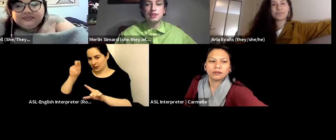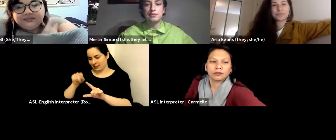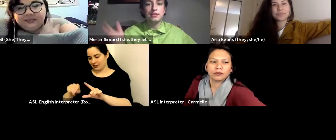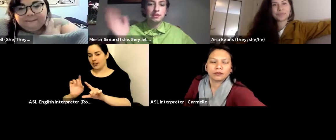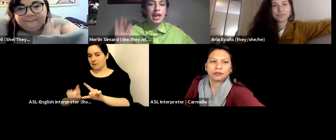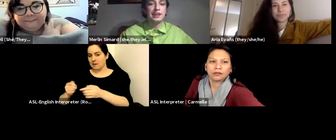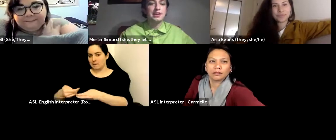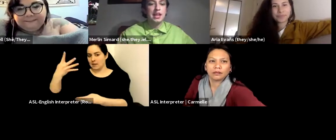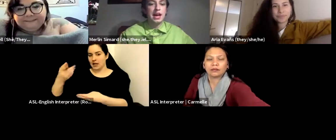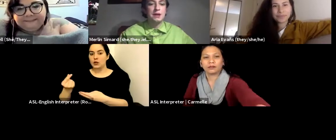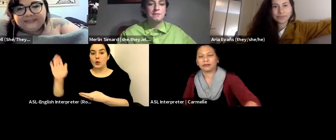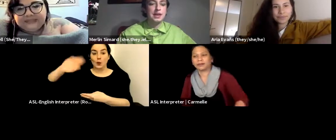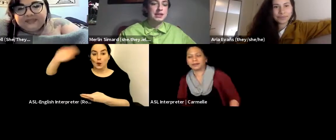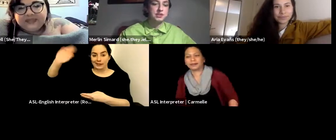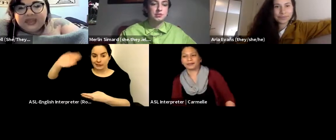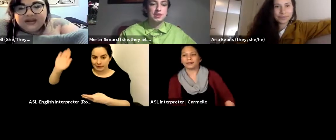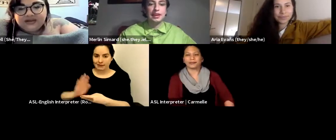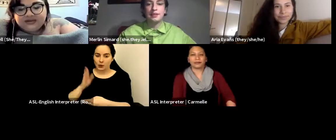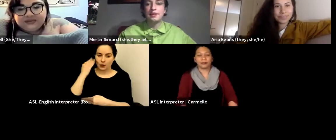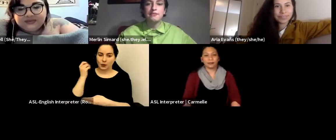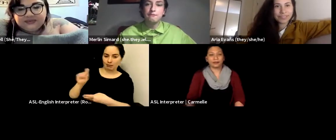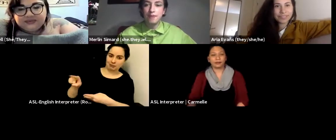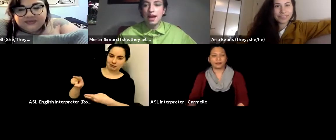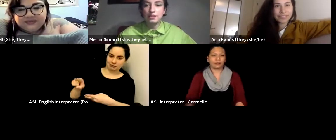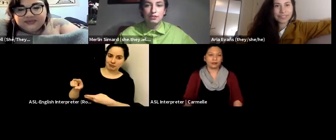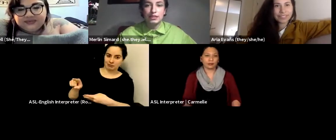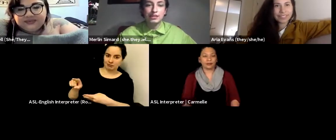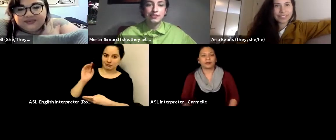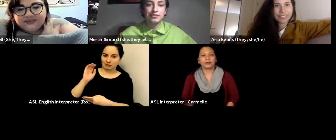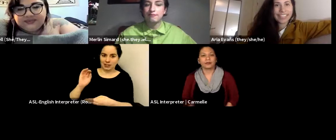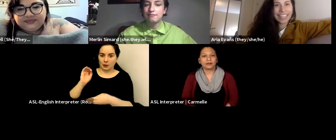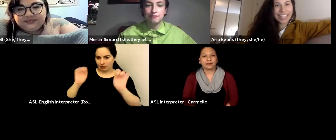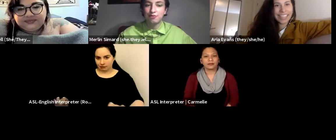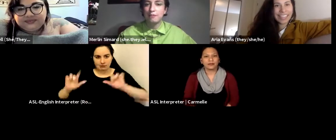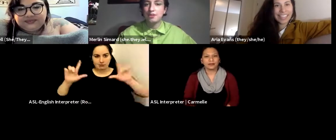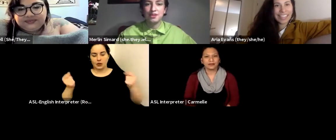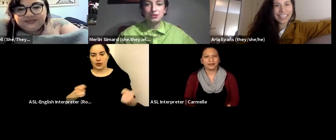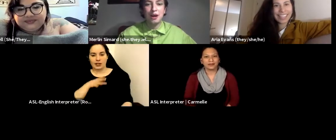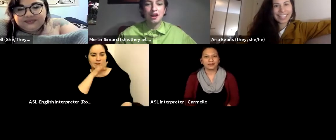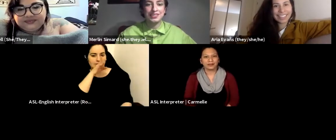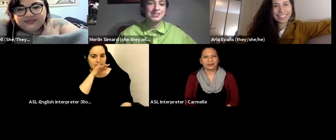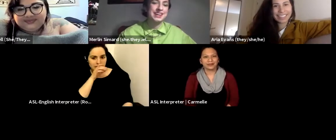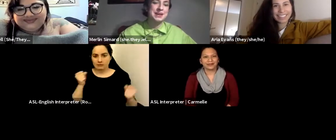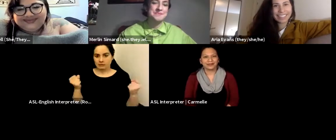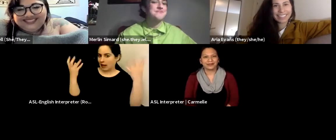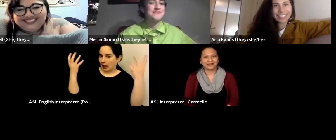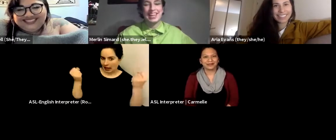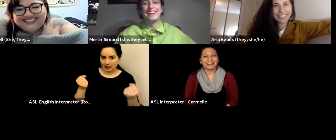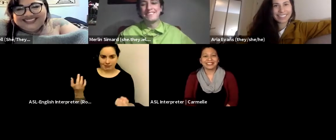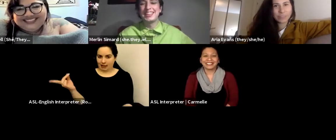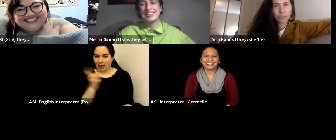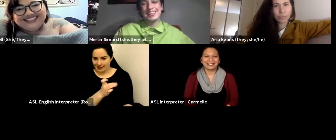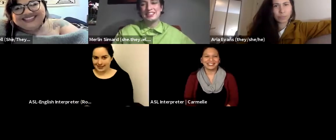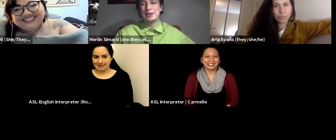you can wave your hand and you can ask your question from your little box.